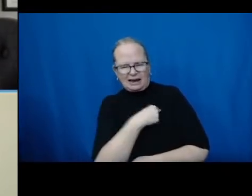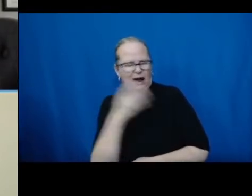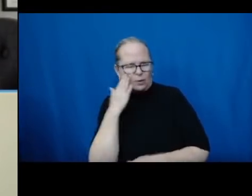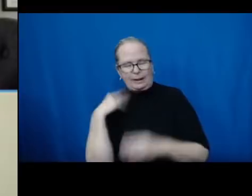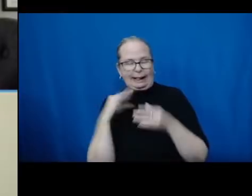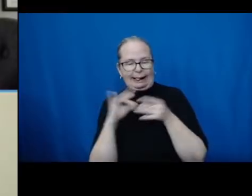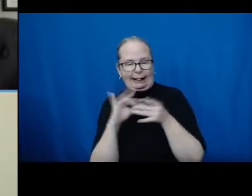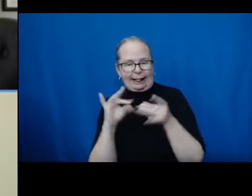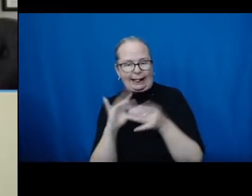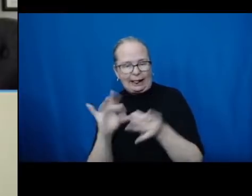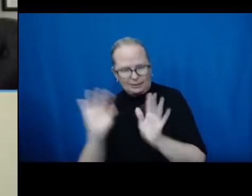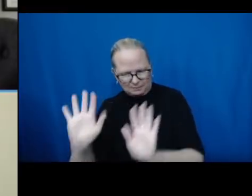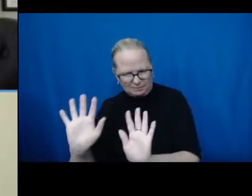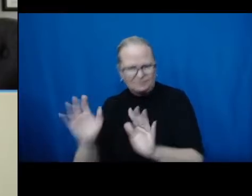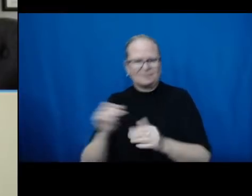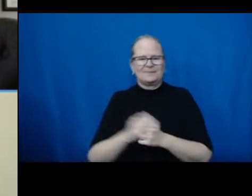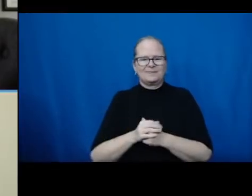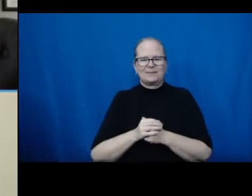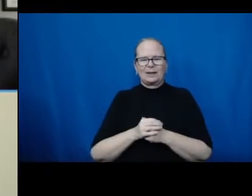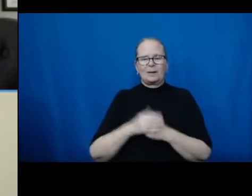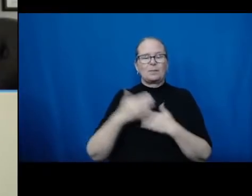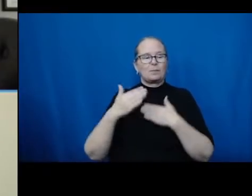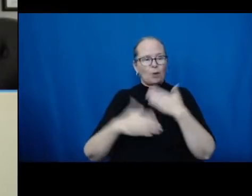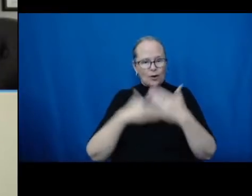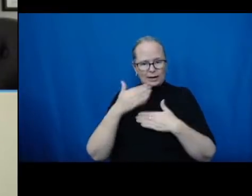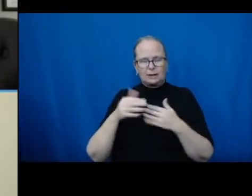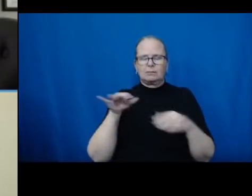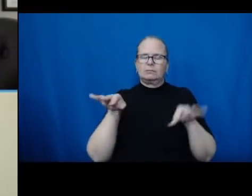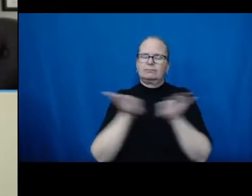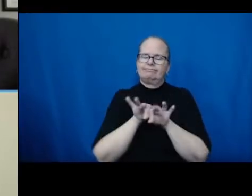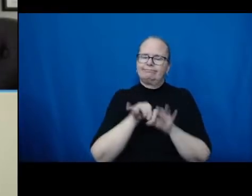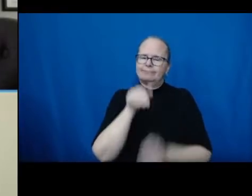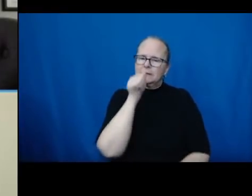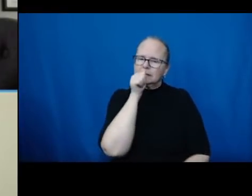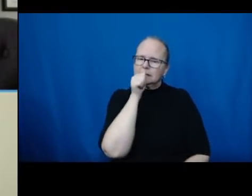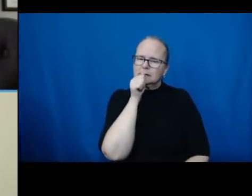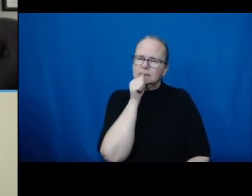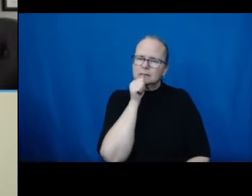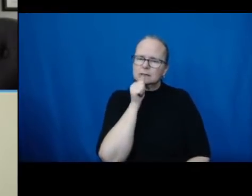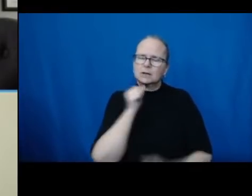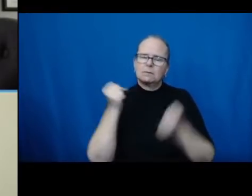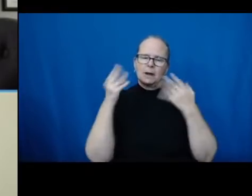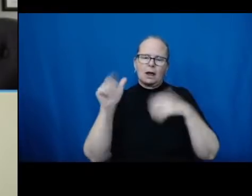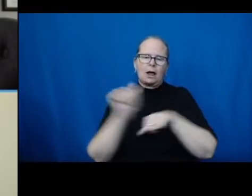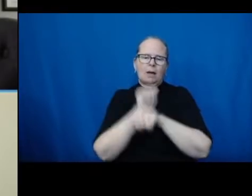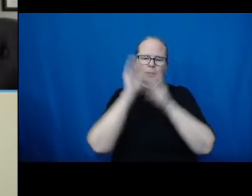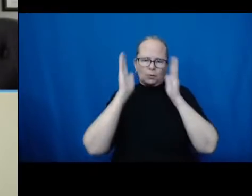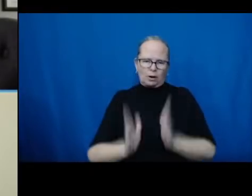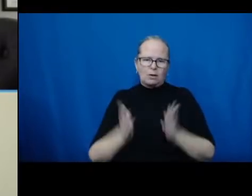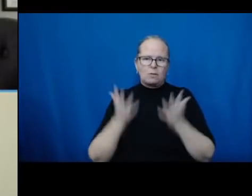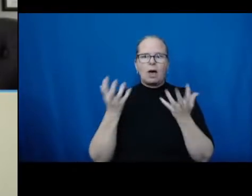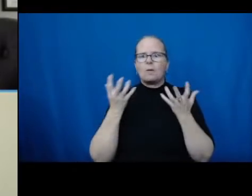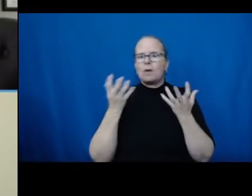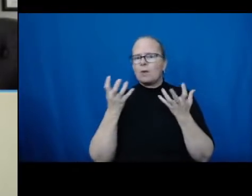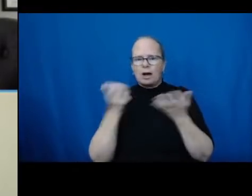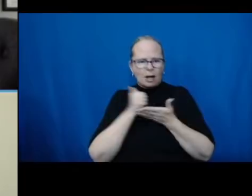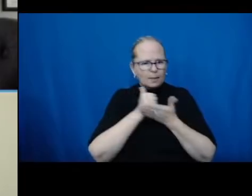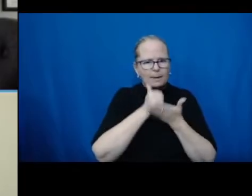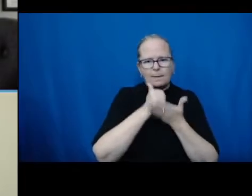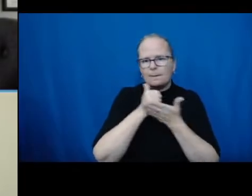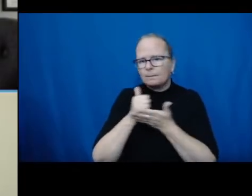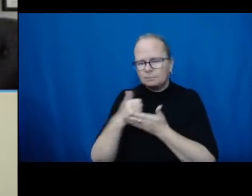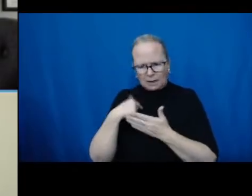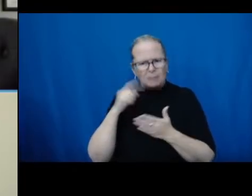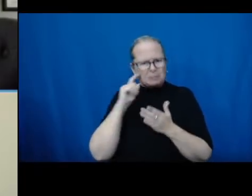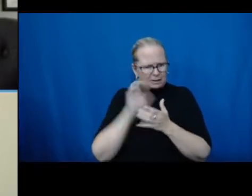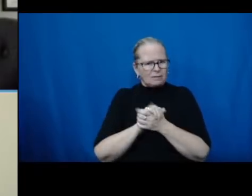patience. But with so many Albertans looking to help, I actually really believe that we can take action to increase vaccination in positive ways